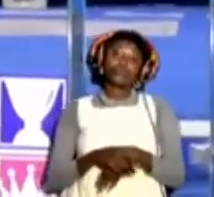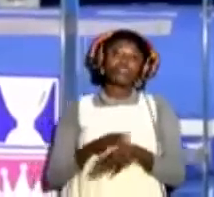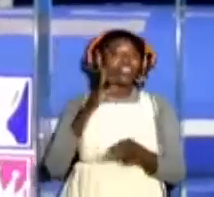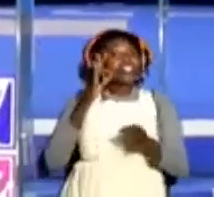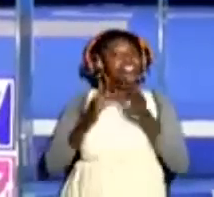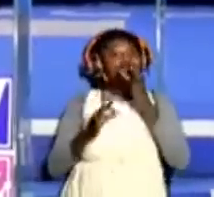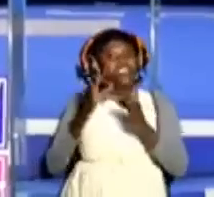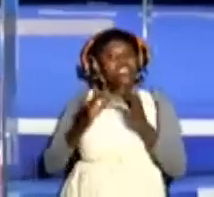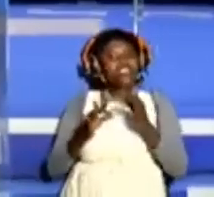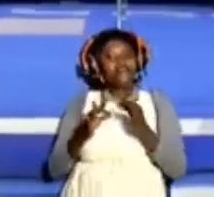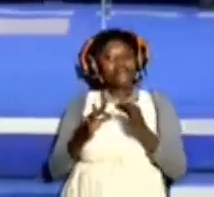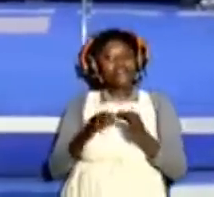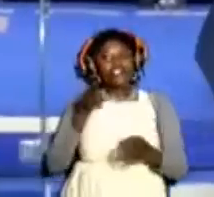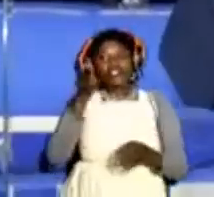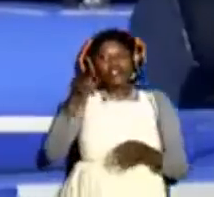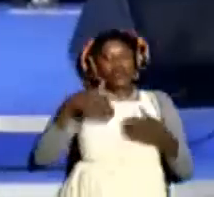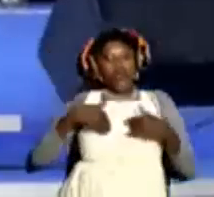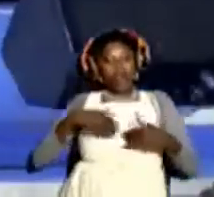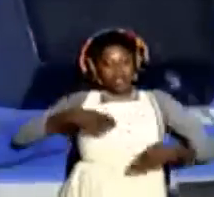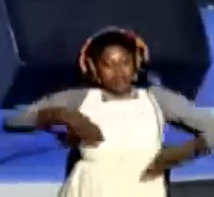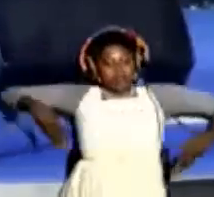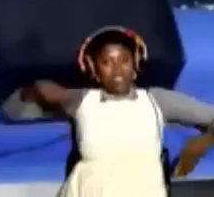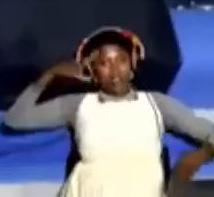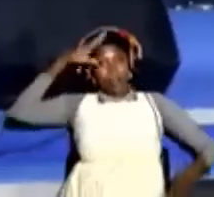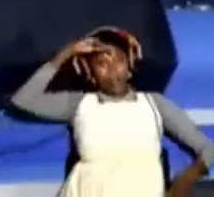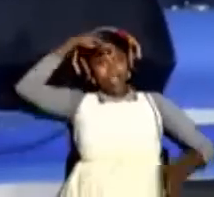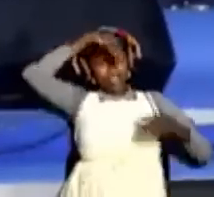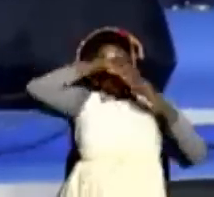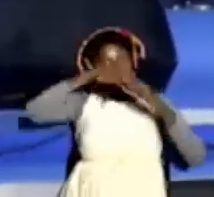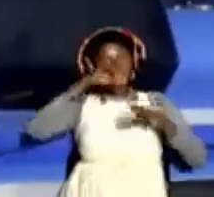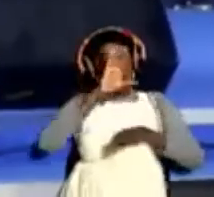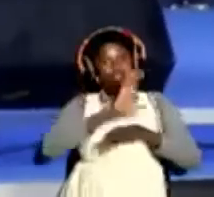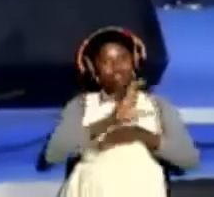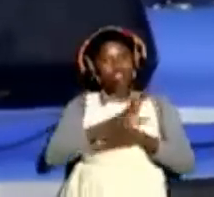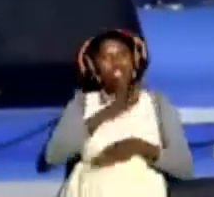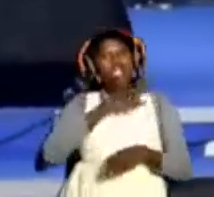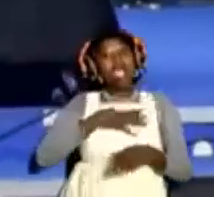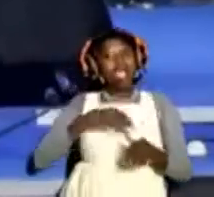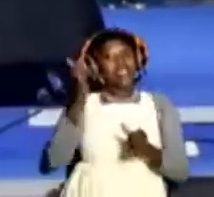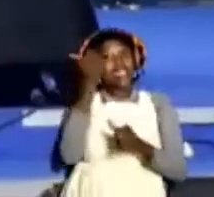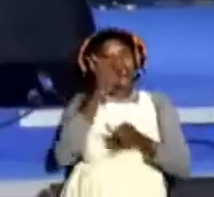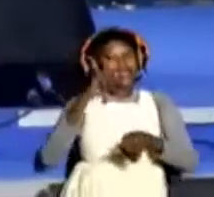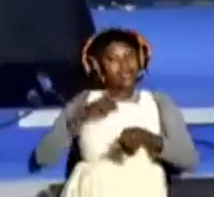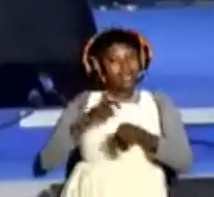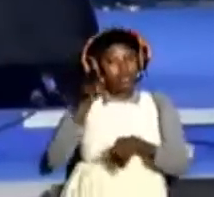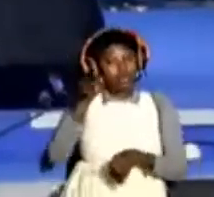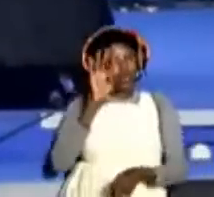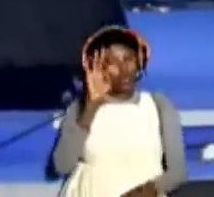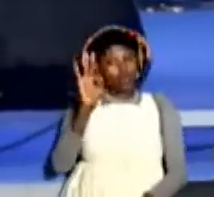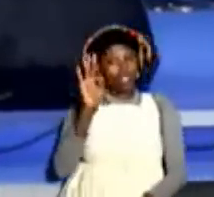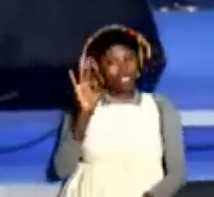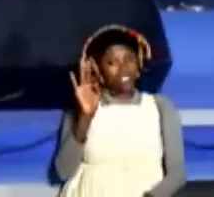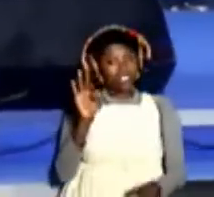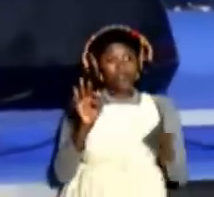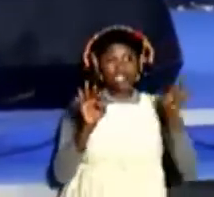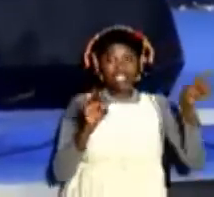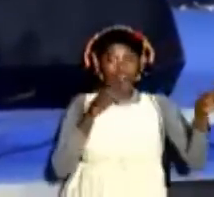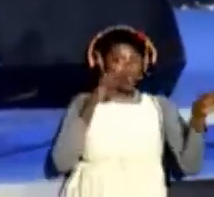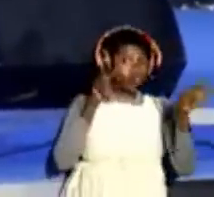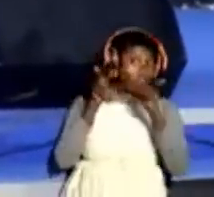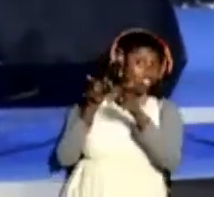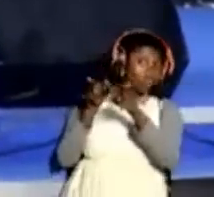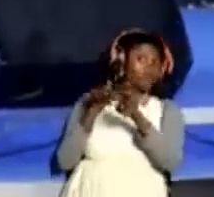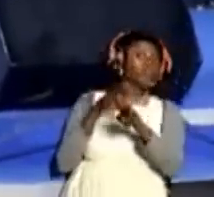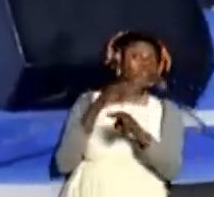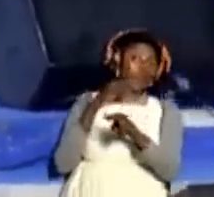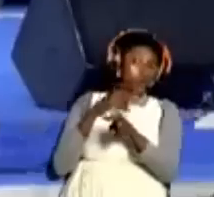So if a big man is in the church, who every time you are preaching, he looks at you